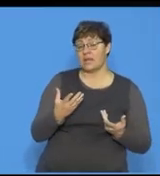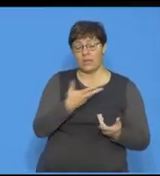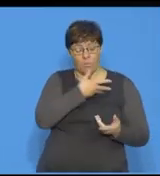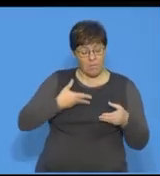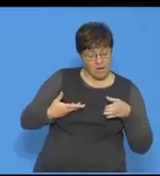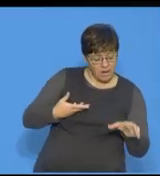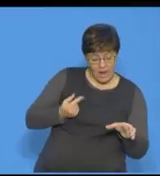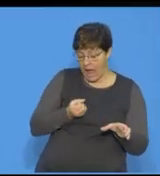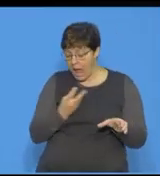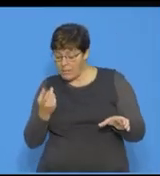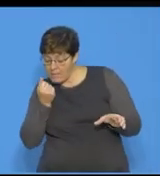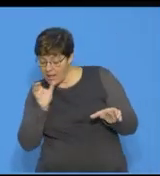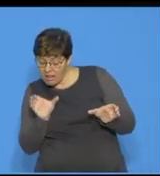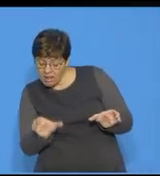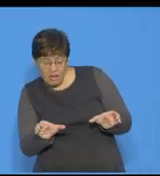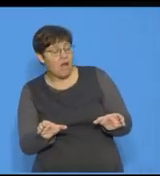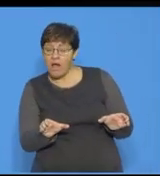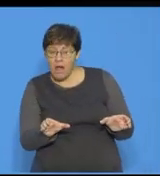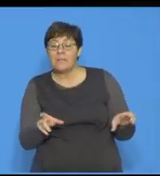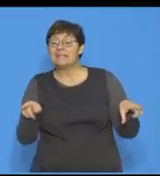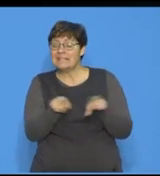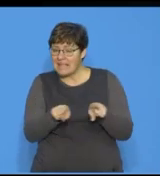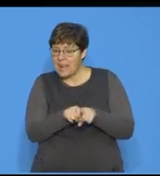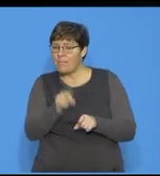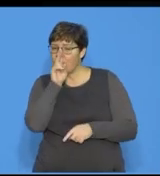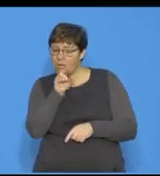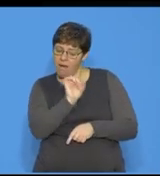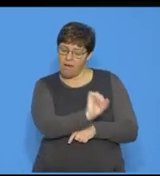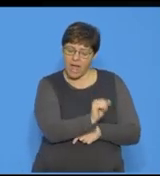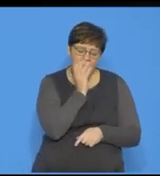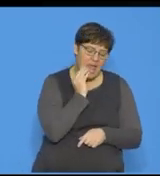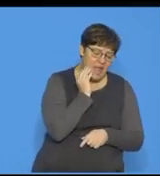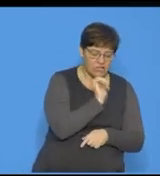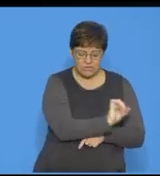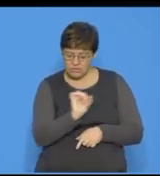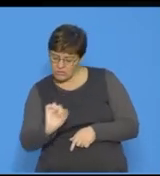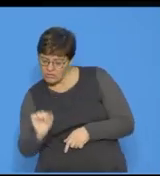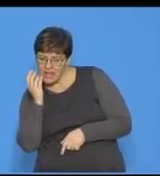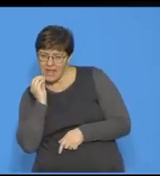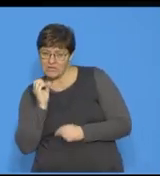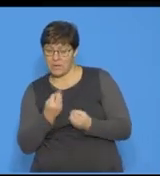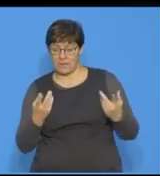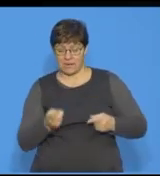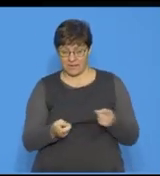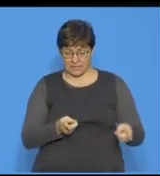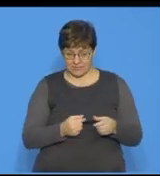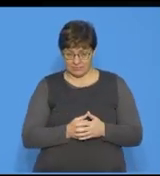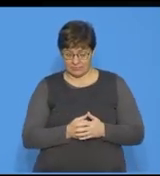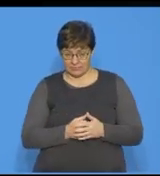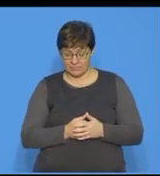many females in the population, we're also looking at the age. So we're going to see the proportion